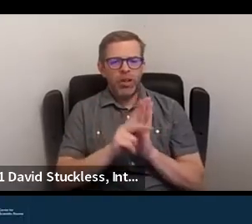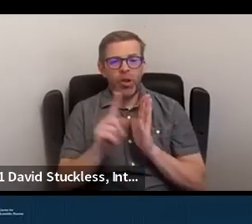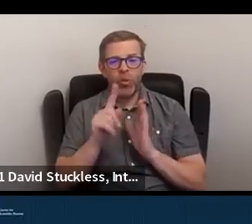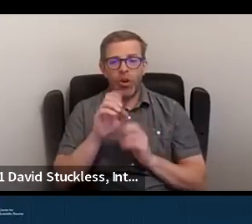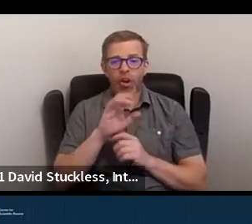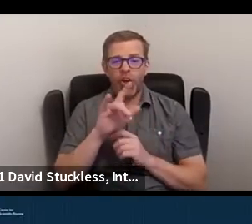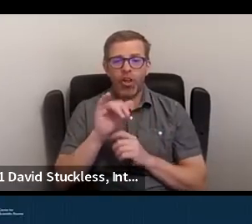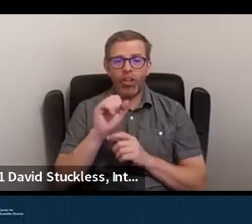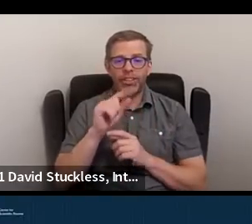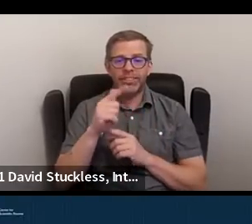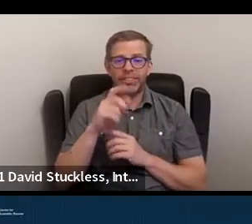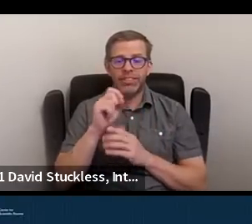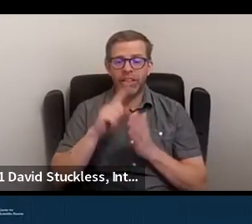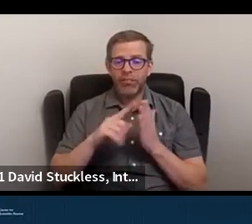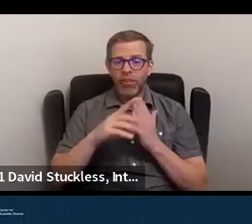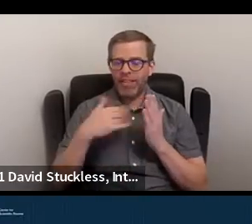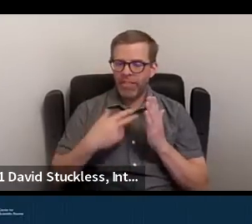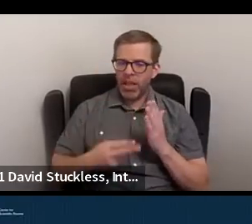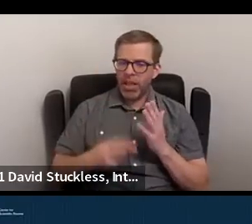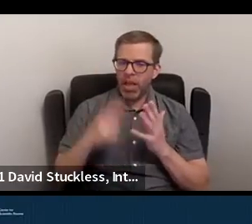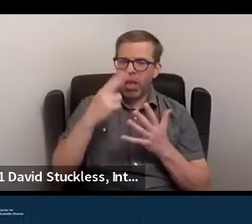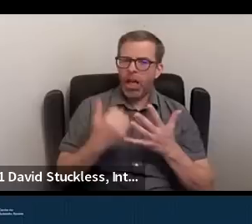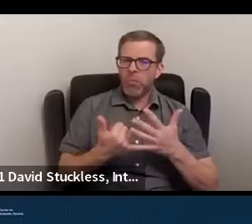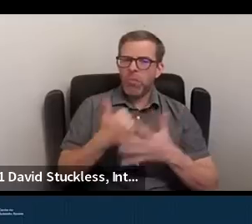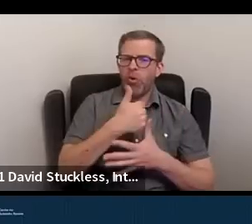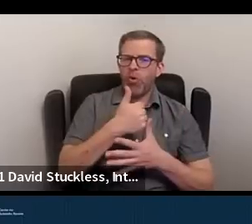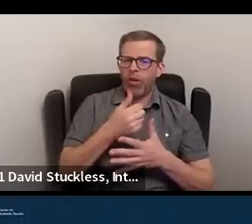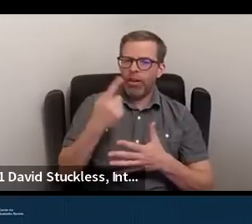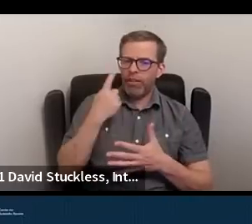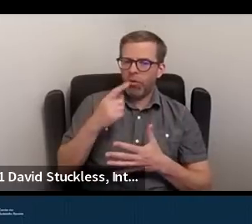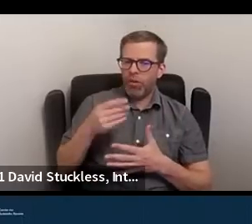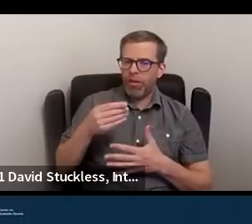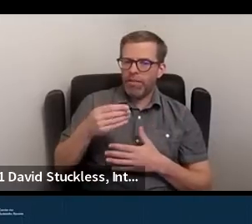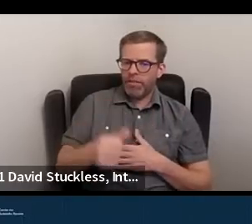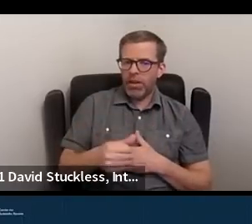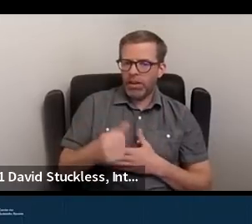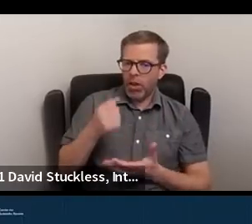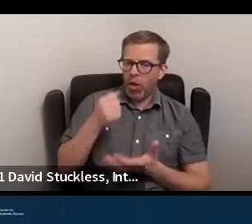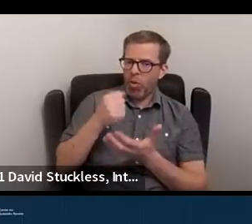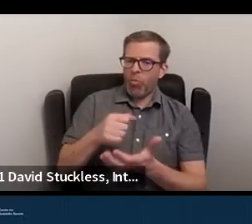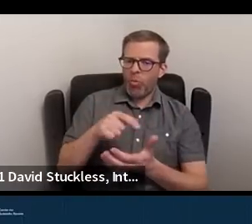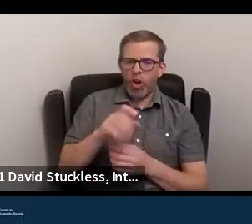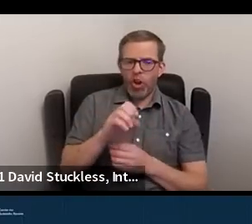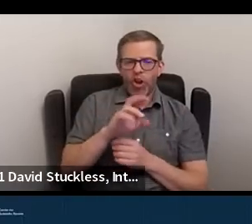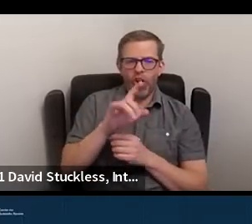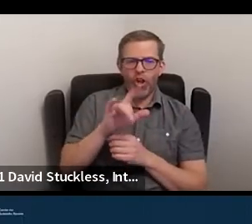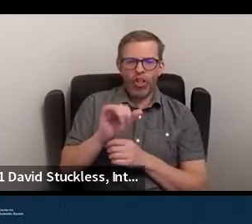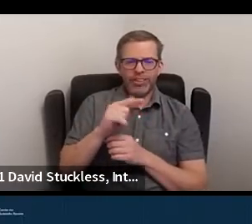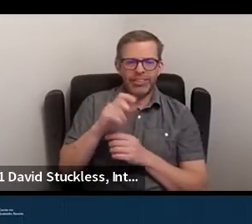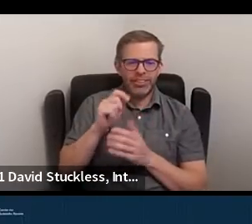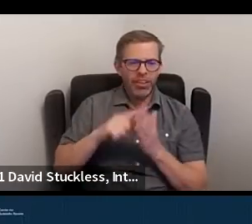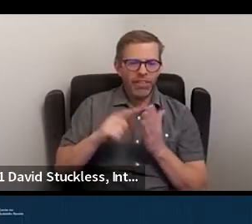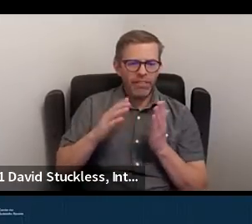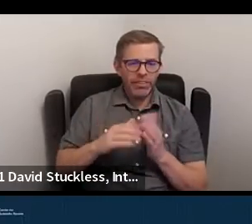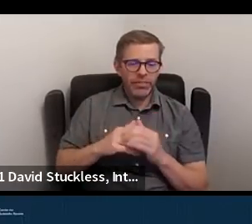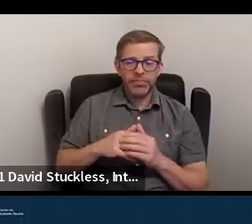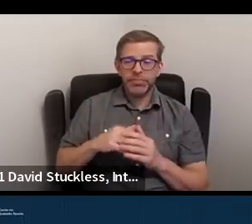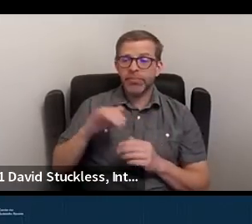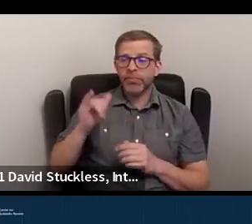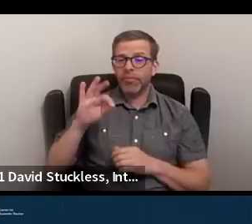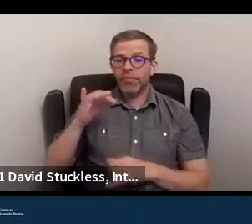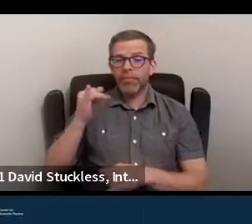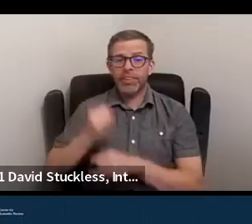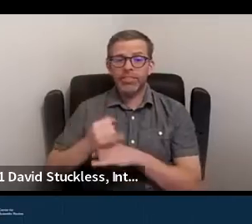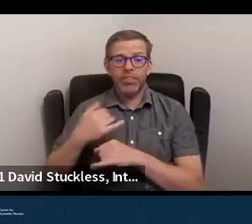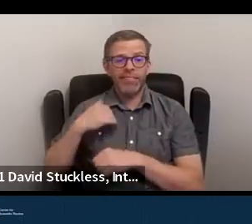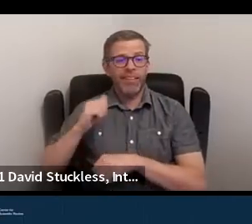stage there's a high priority to fund make awards to early stage investigators. So if an institute has a fixed